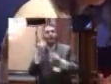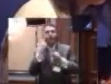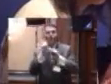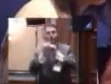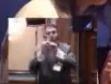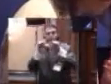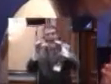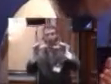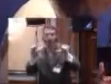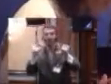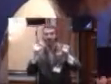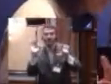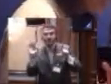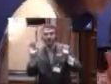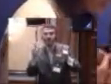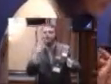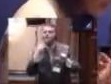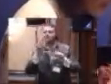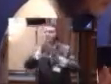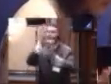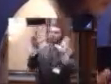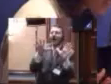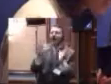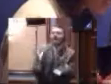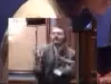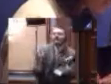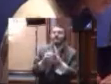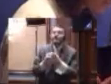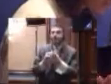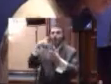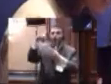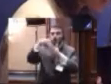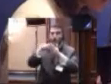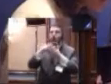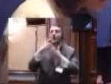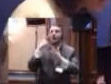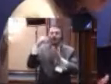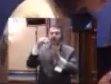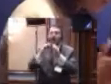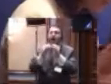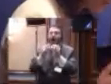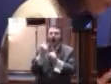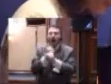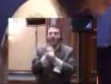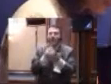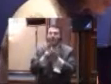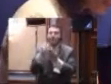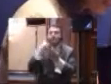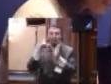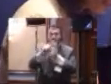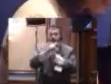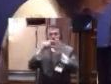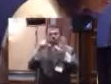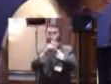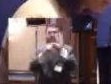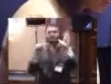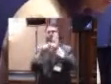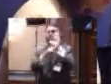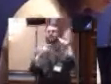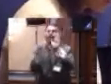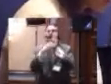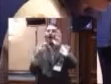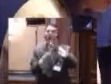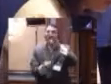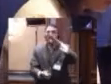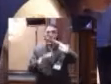negotiating parties, of course, must make substantive choices about the form of democratic